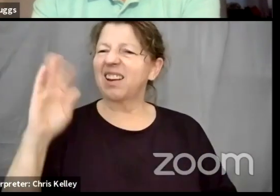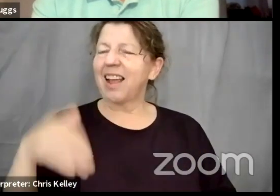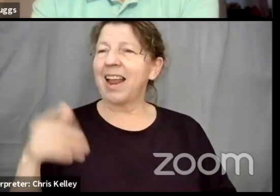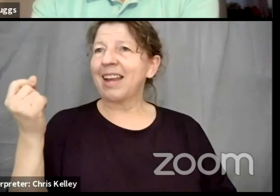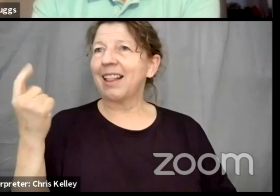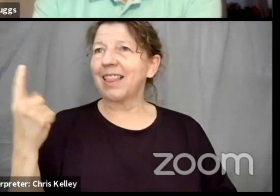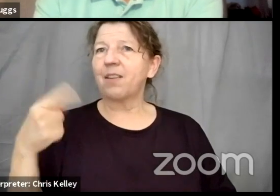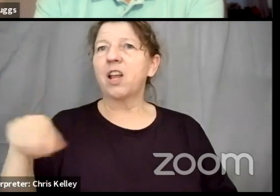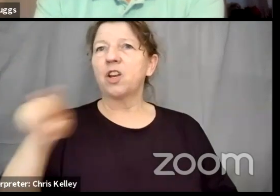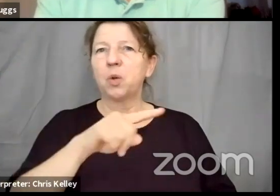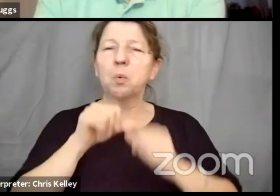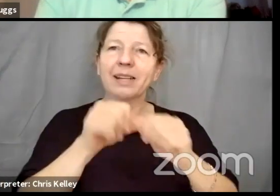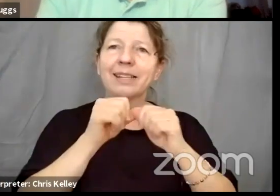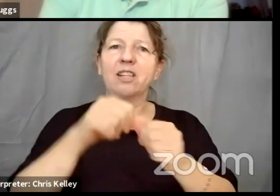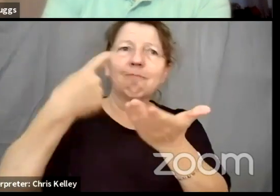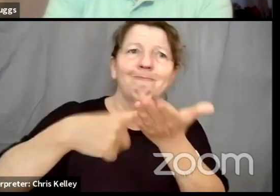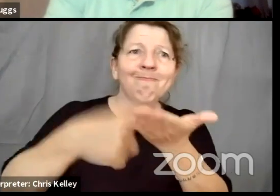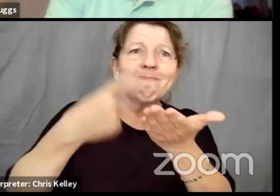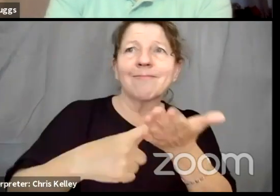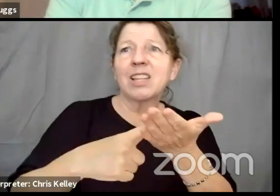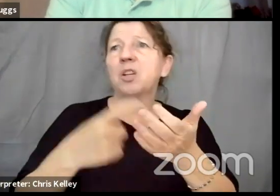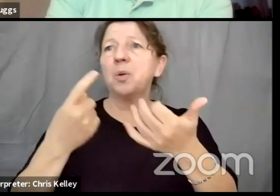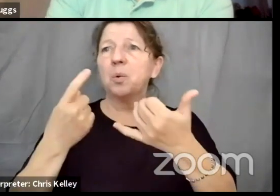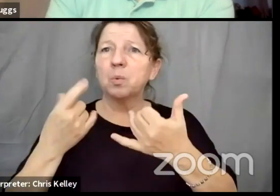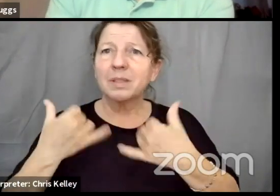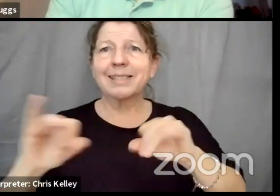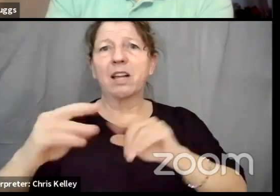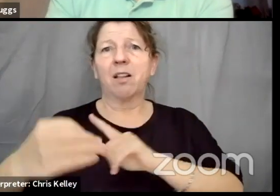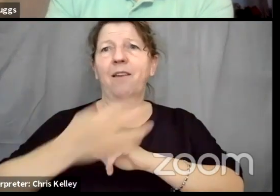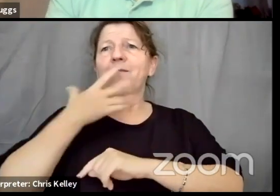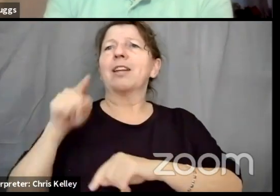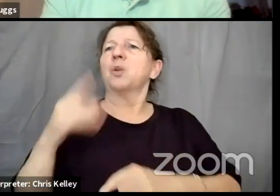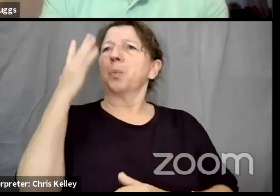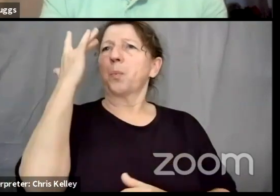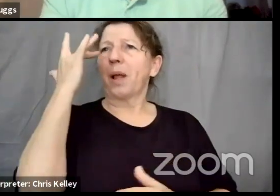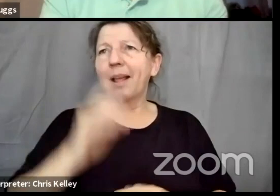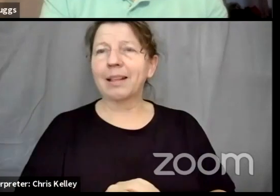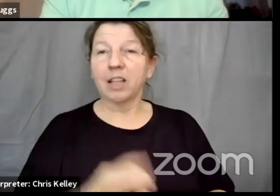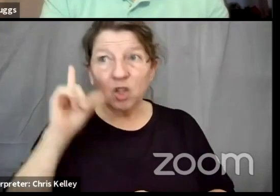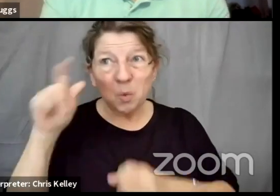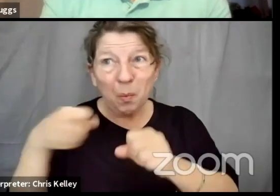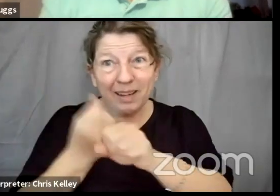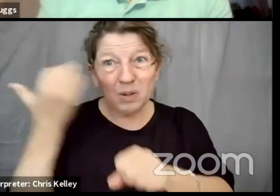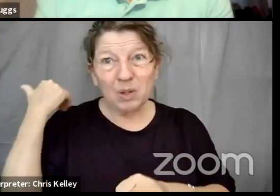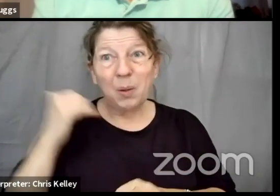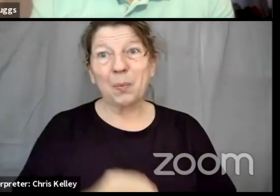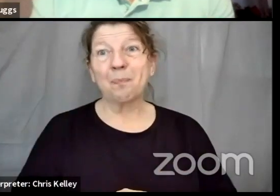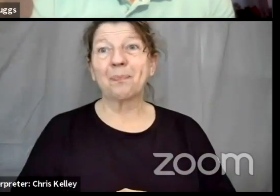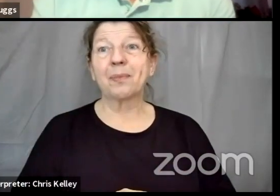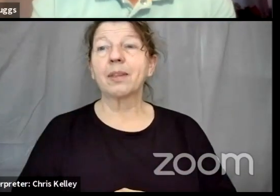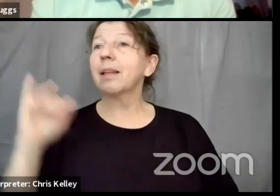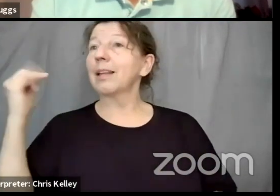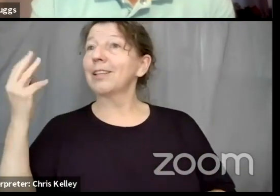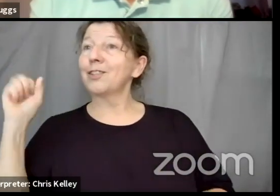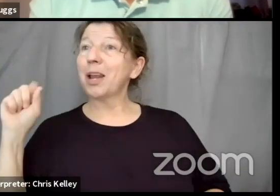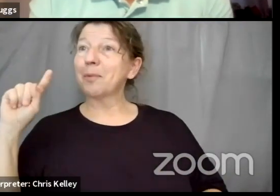topic that you continue to talk about or that continues to impact you in your work 20 years later. James, would you